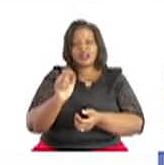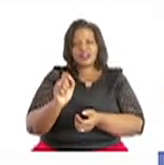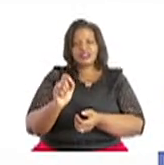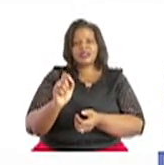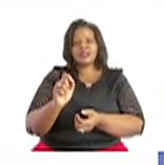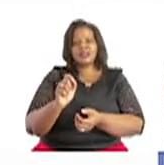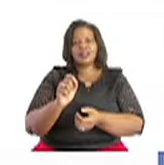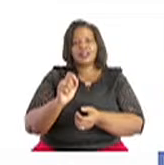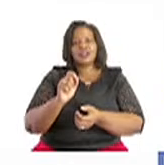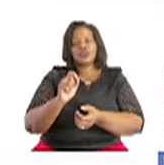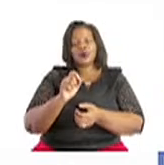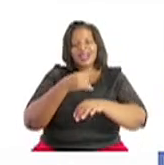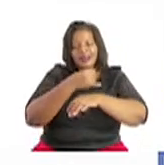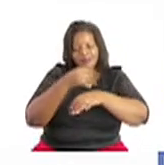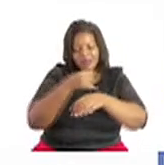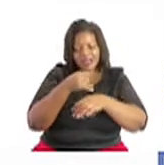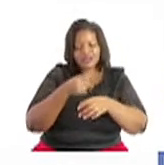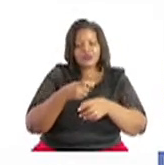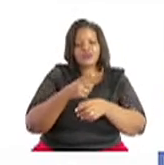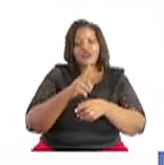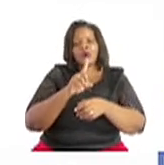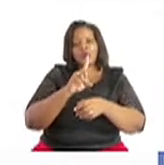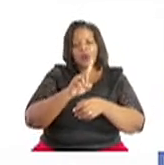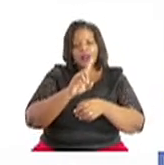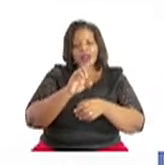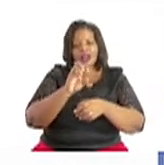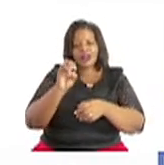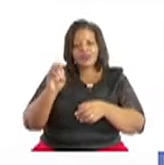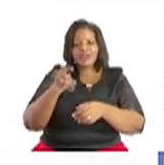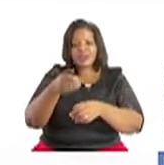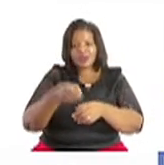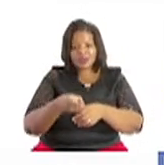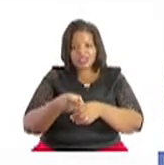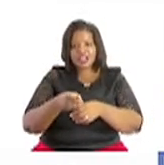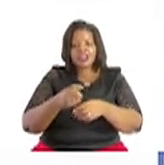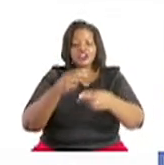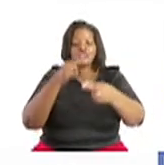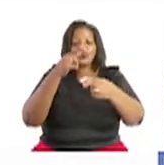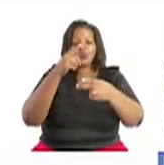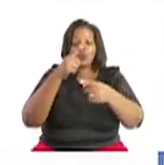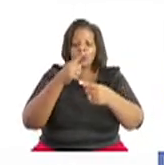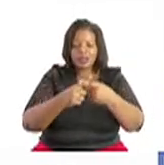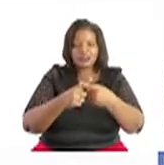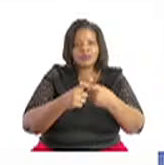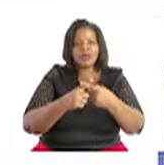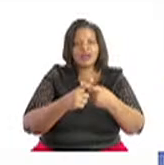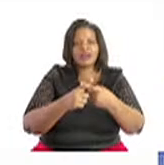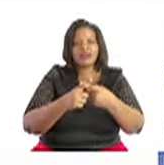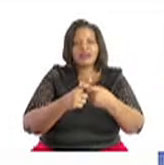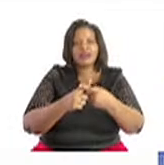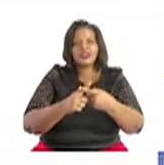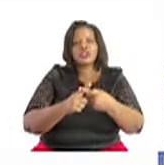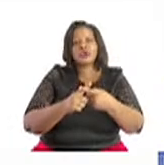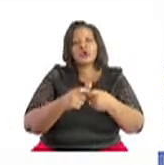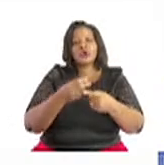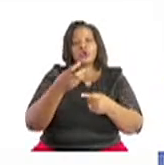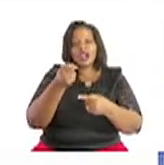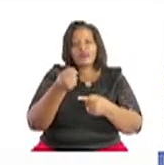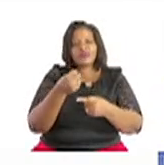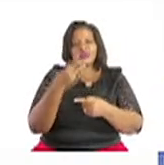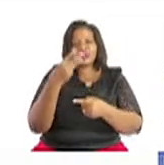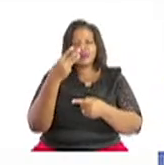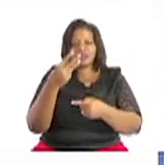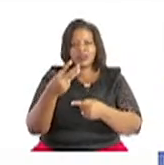with 100,000. You take 3 in a place of 10,000, you multiply